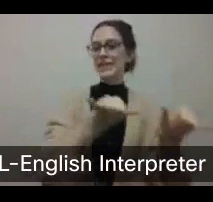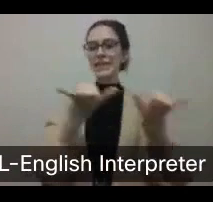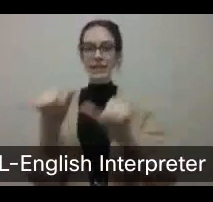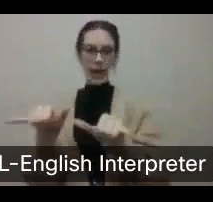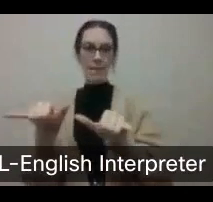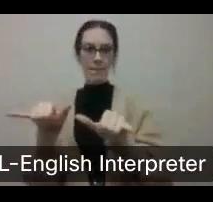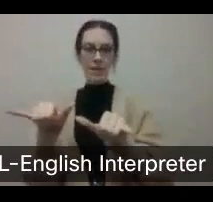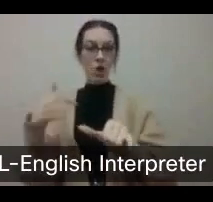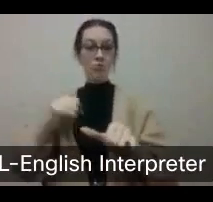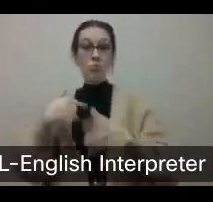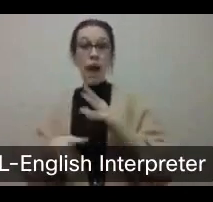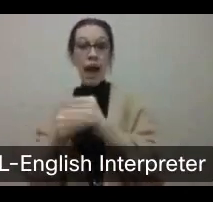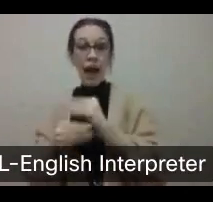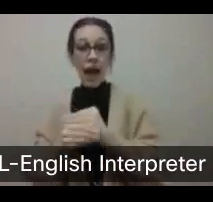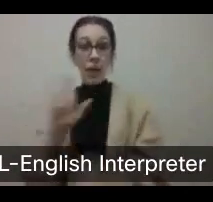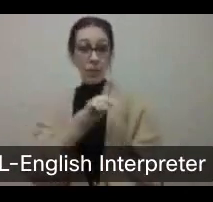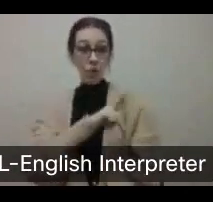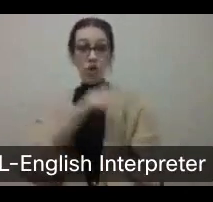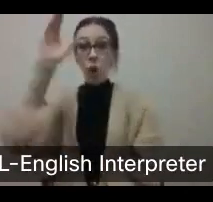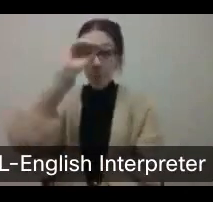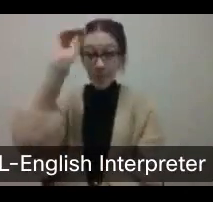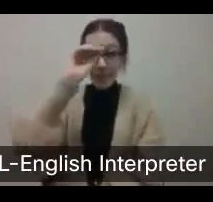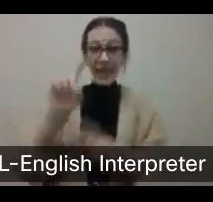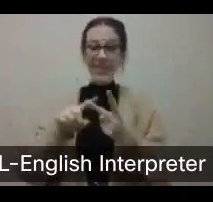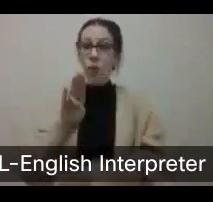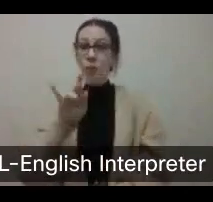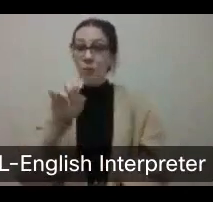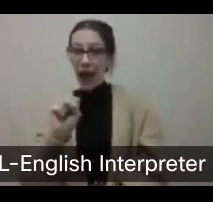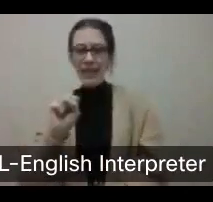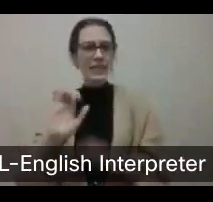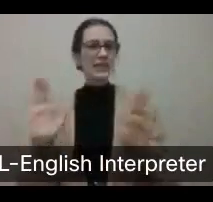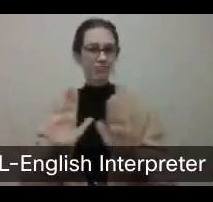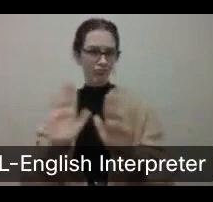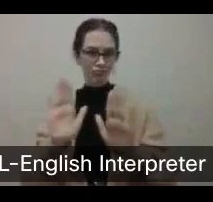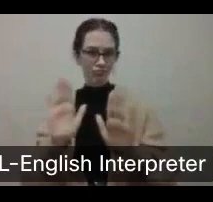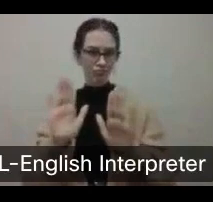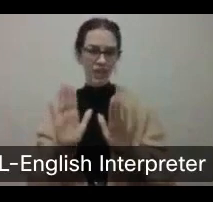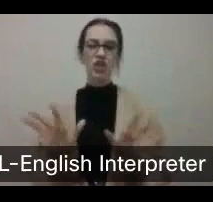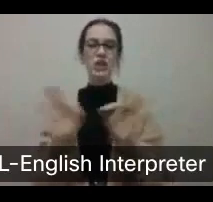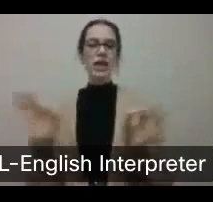or reflections here. We are simply restating what was in the original text.